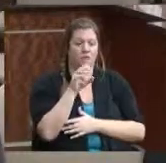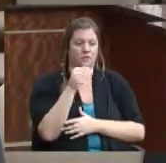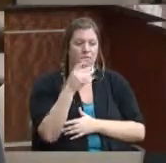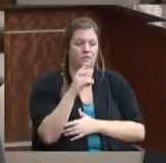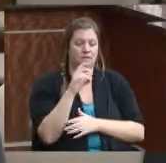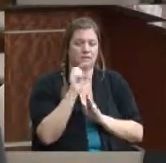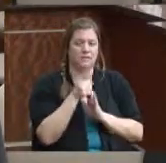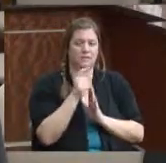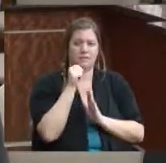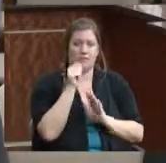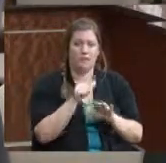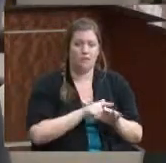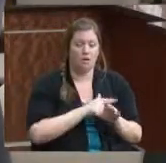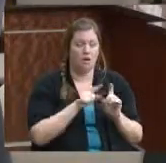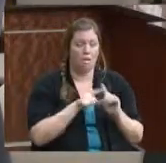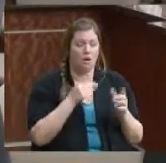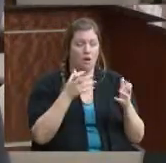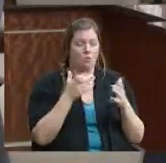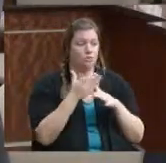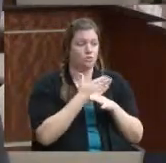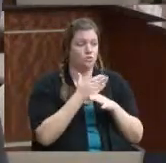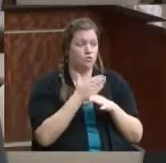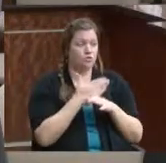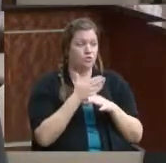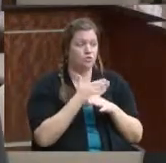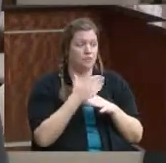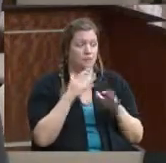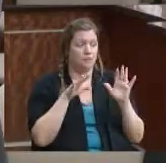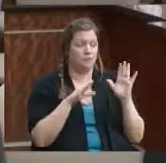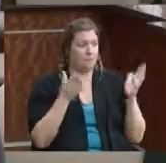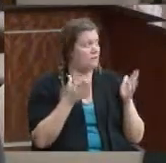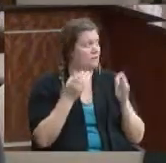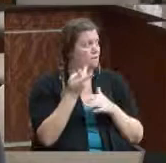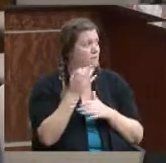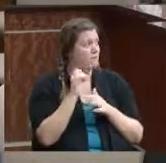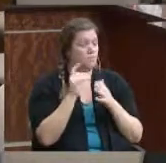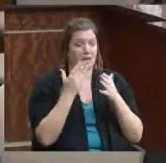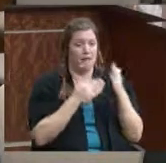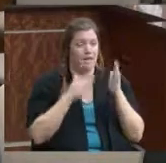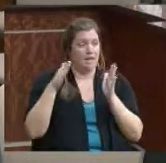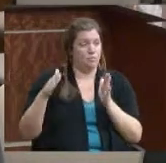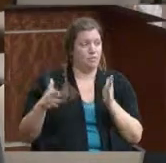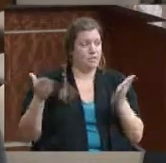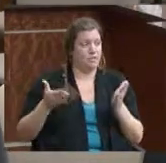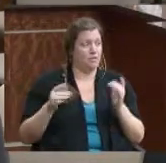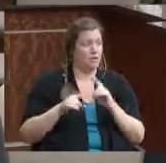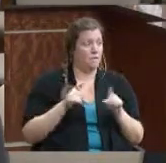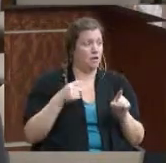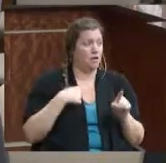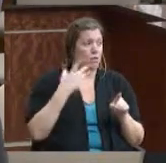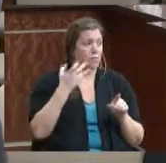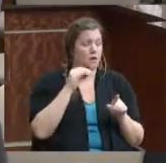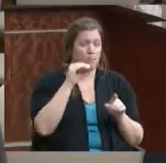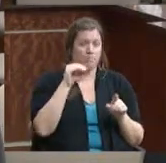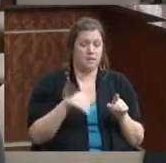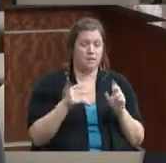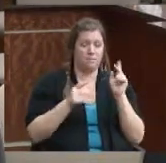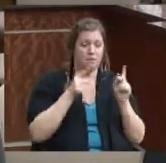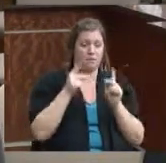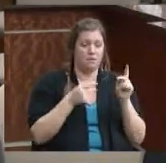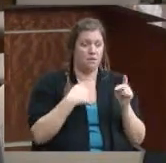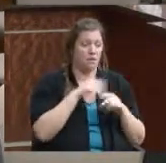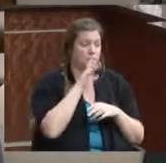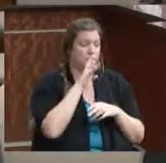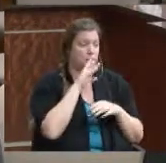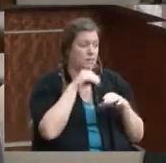that long. However, I would like to share that I may stand up here with only a handful of neighbors here today, but 100% of the people that I've